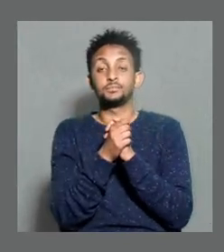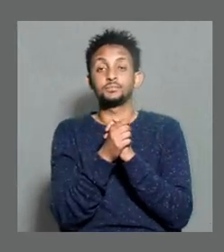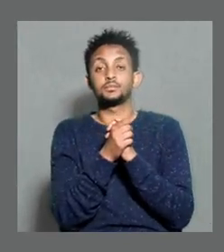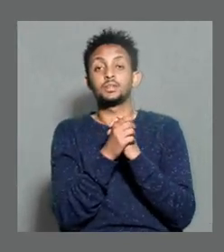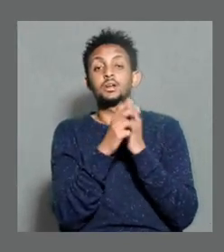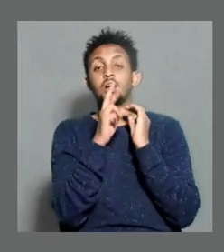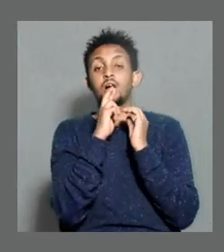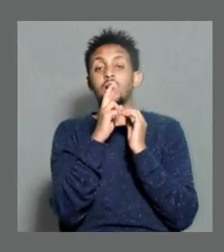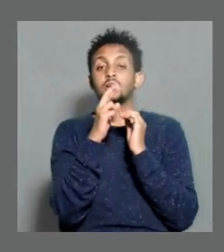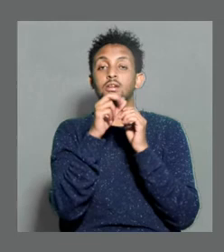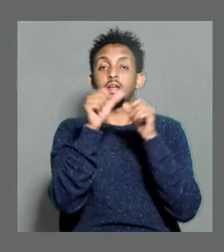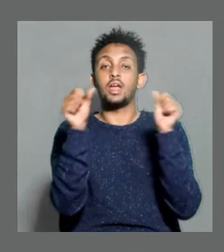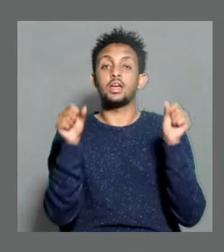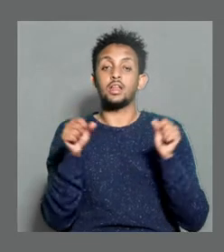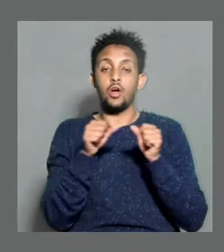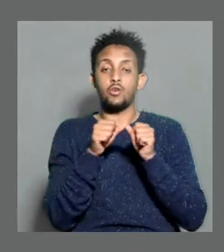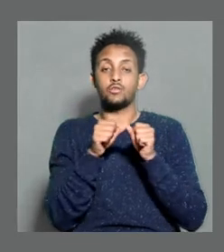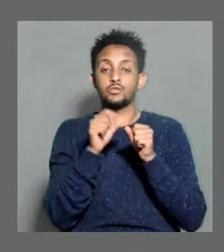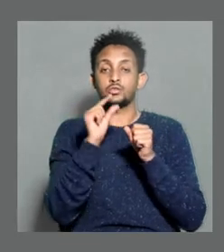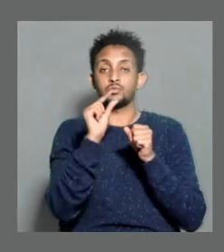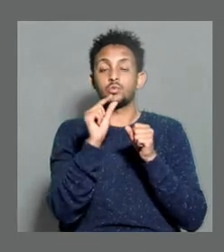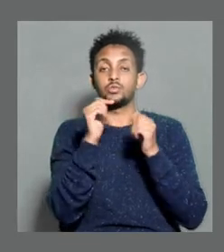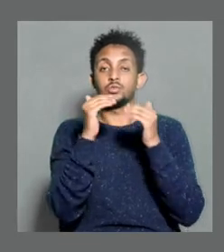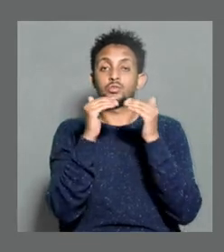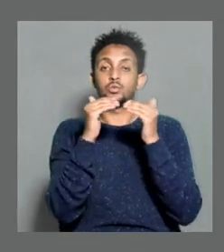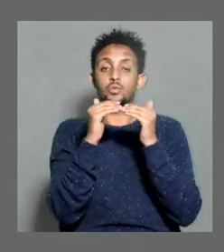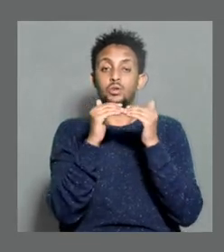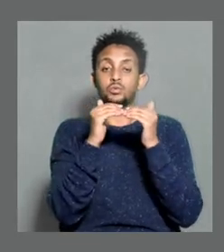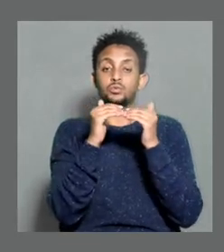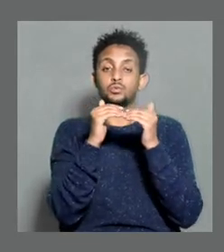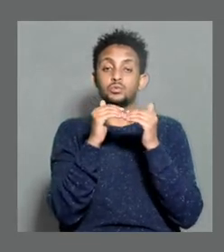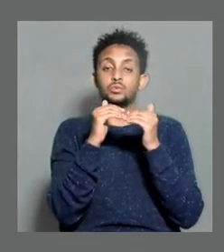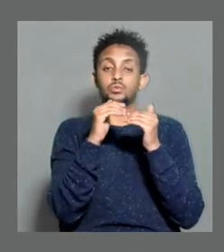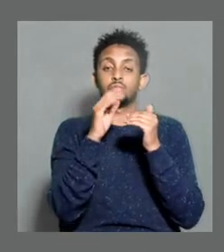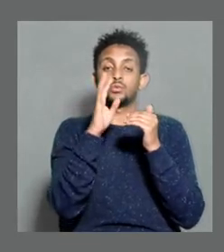variables are area of a smaller piston is found to be